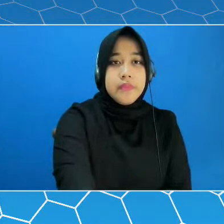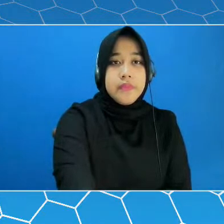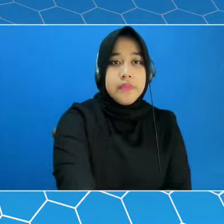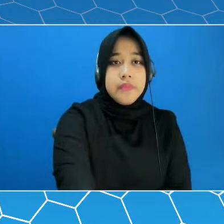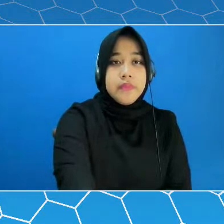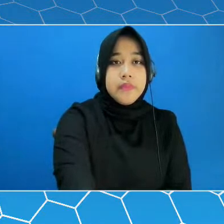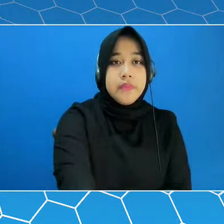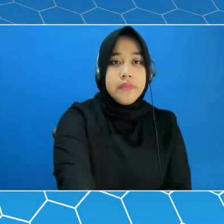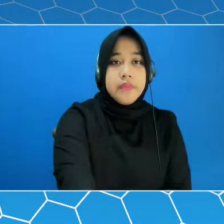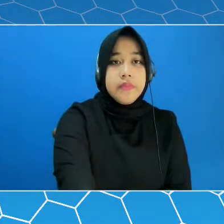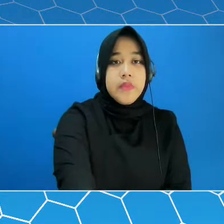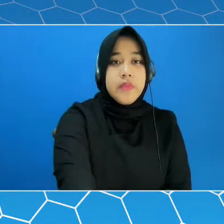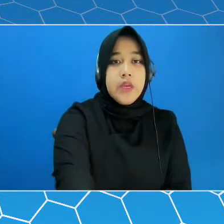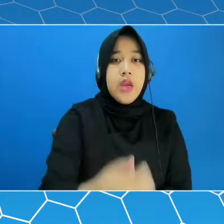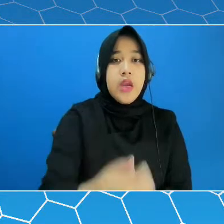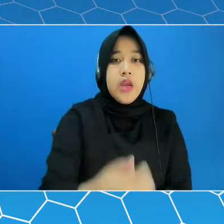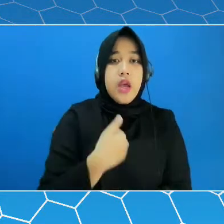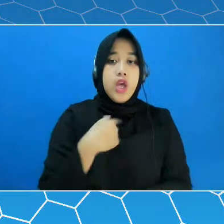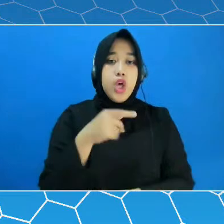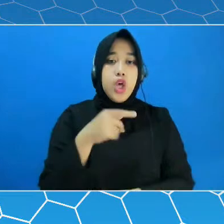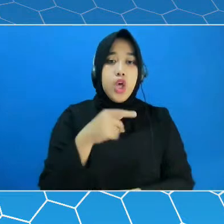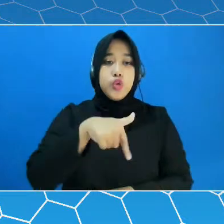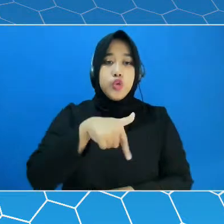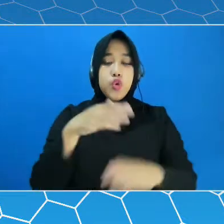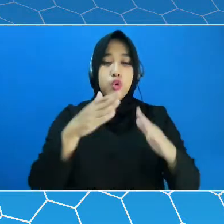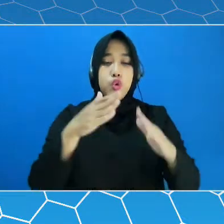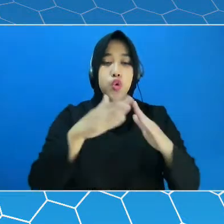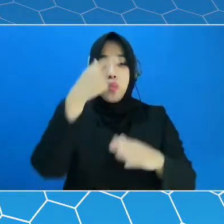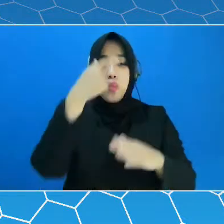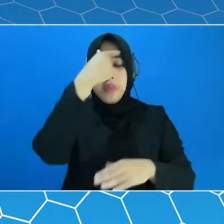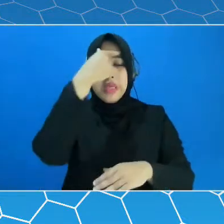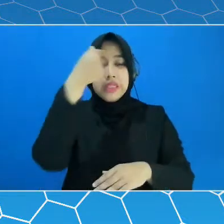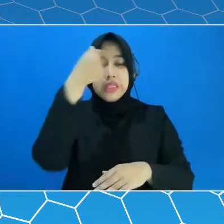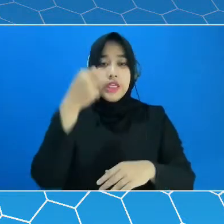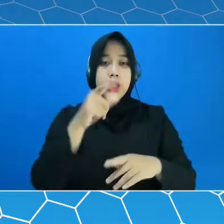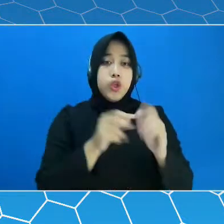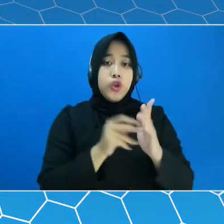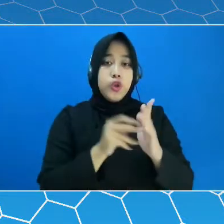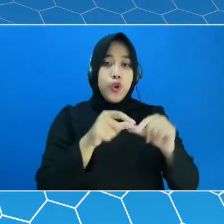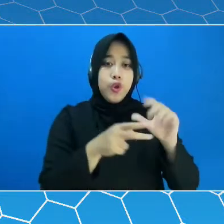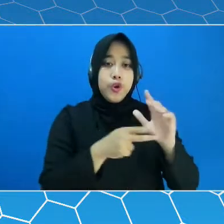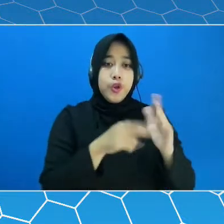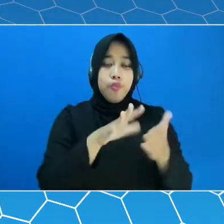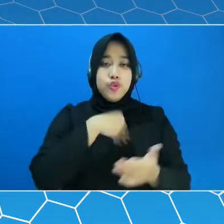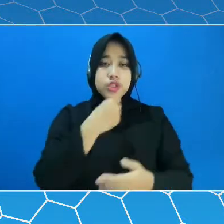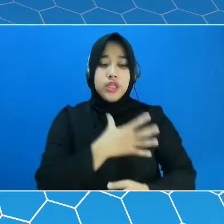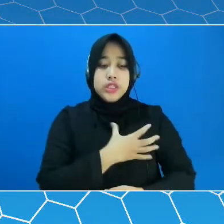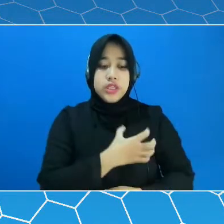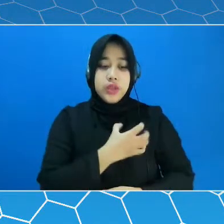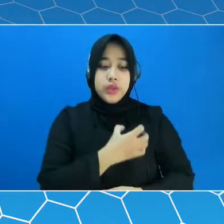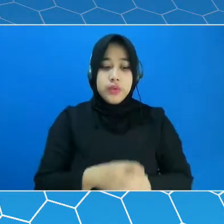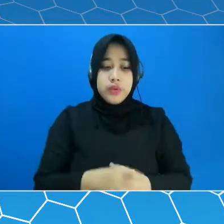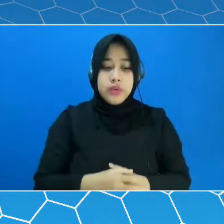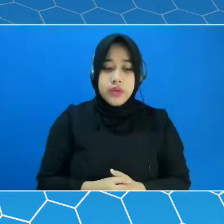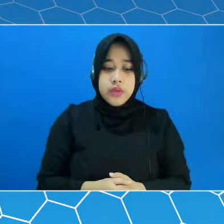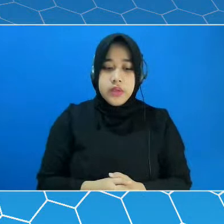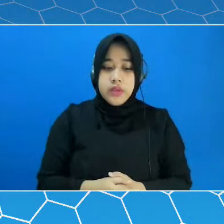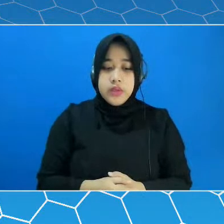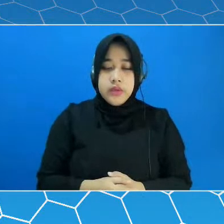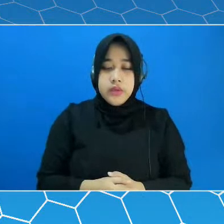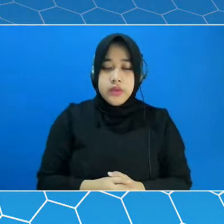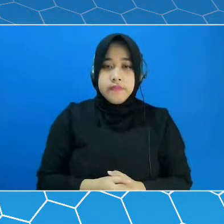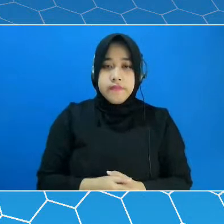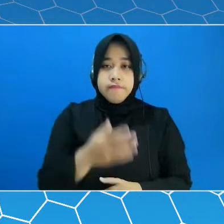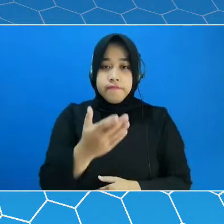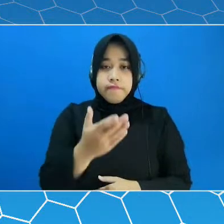London, and the ones in green, Harefield and St. Bartholomew, so Bart's Hospital, we were dedicated to